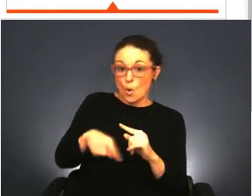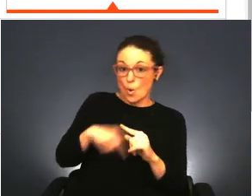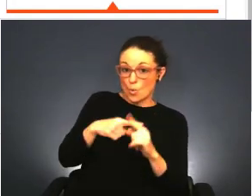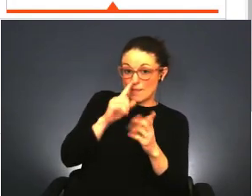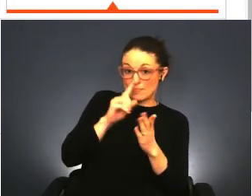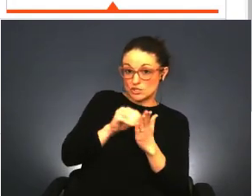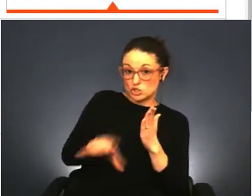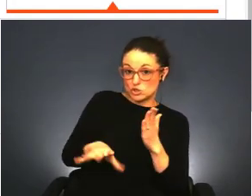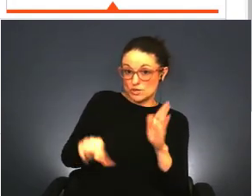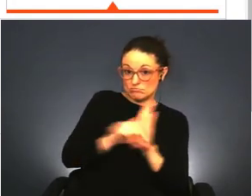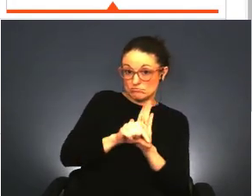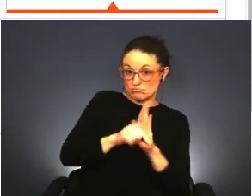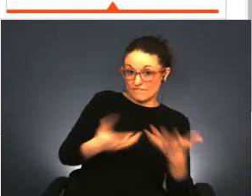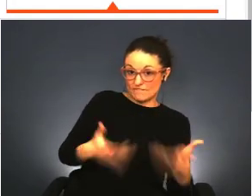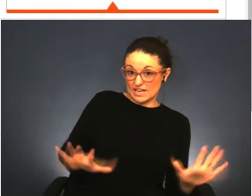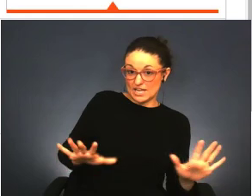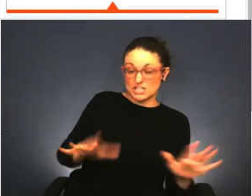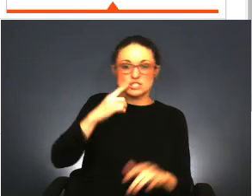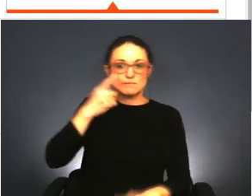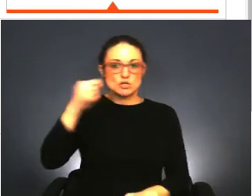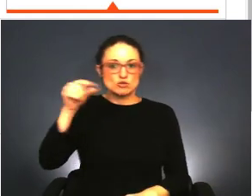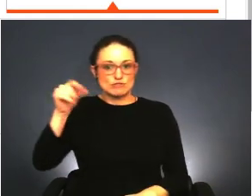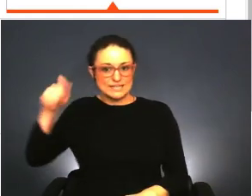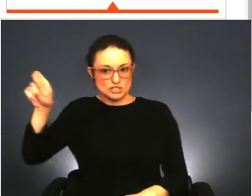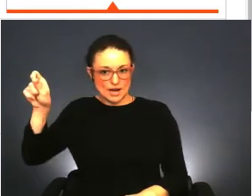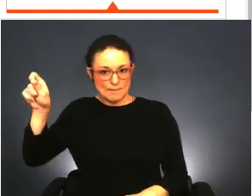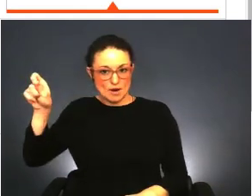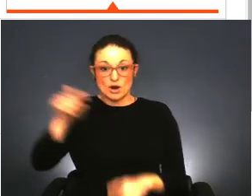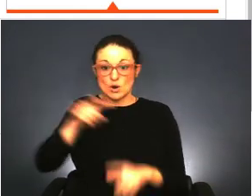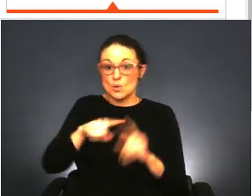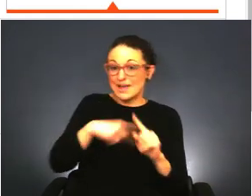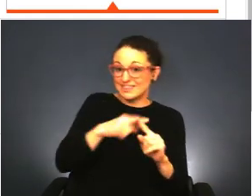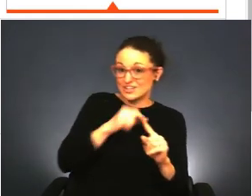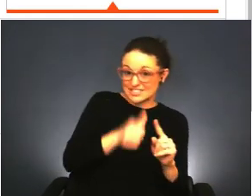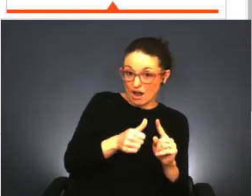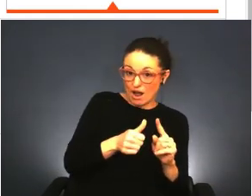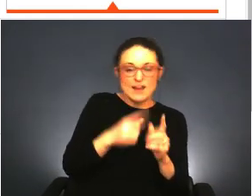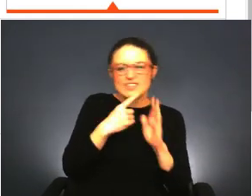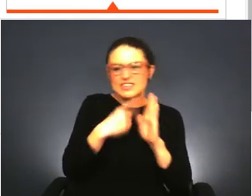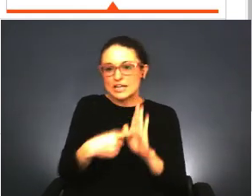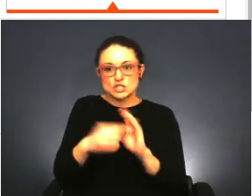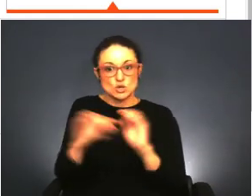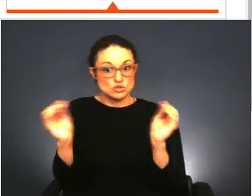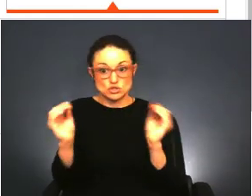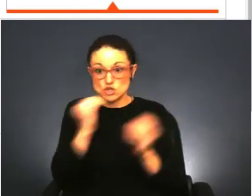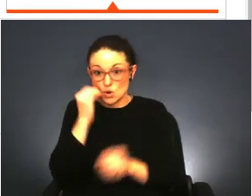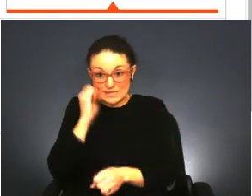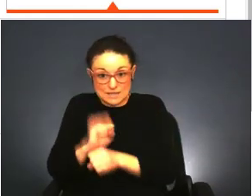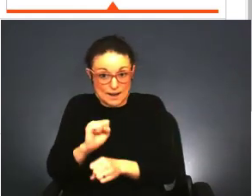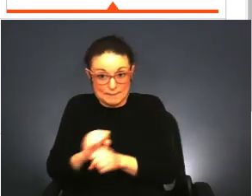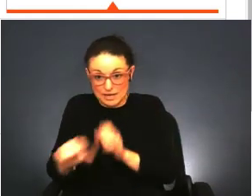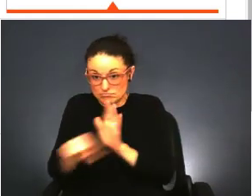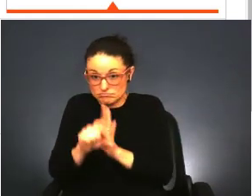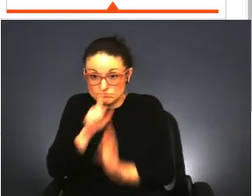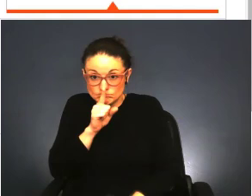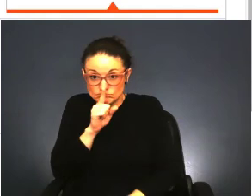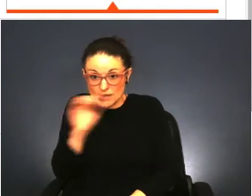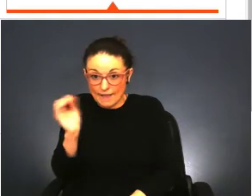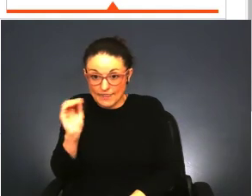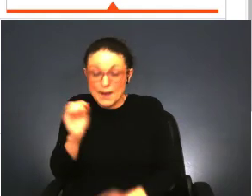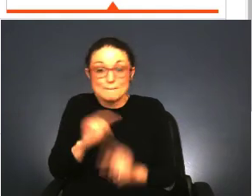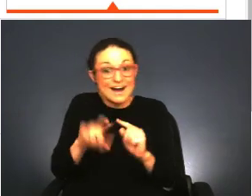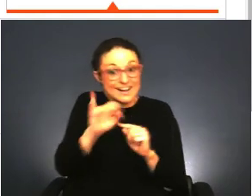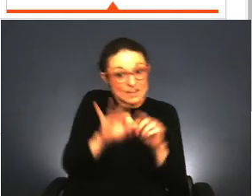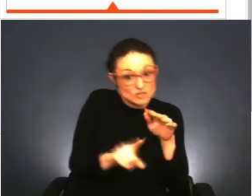check mark. When they're not graded, this shows that there's no assignment to grade, but if there is one, there'll be an